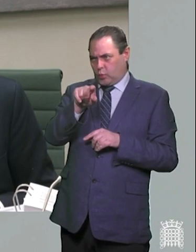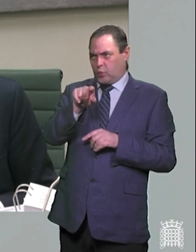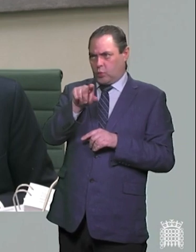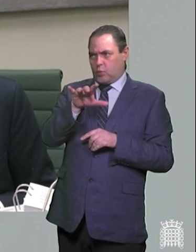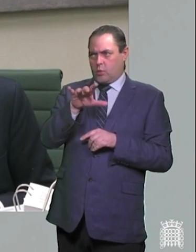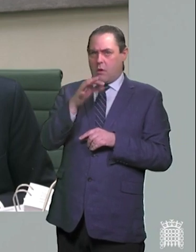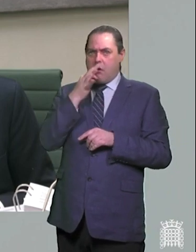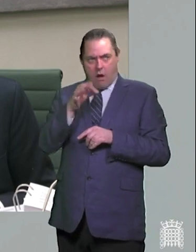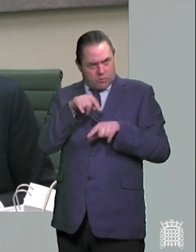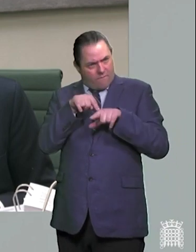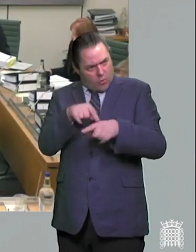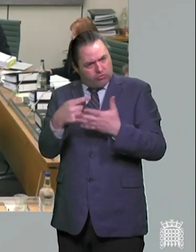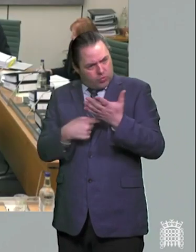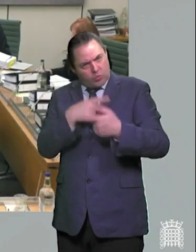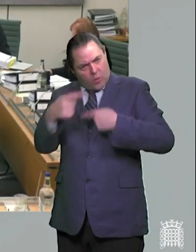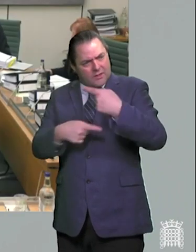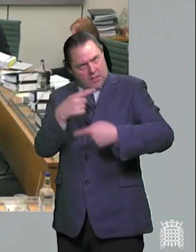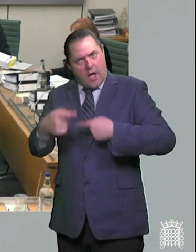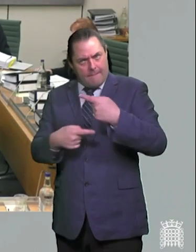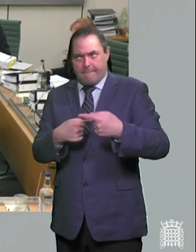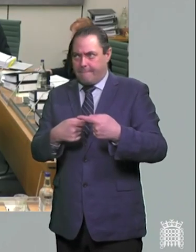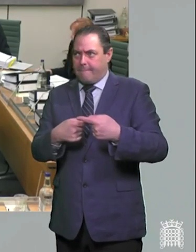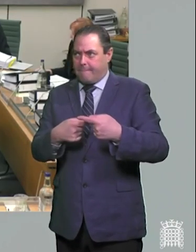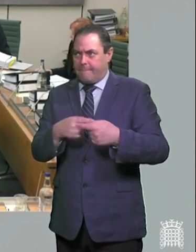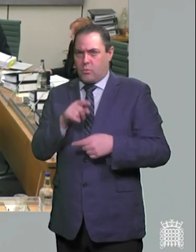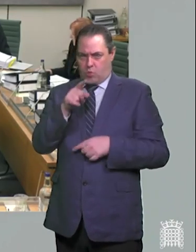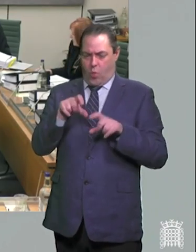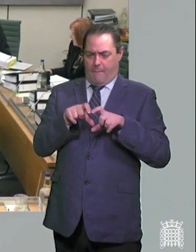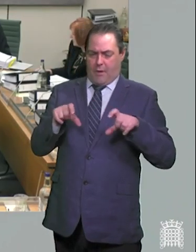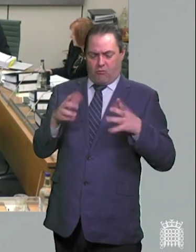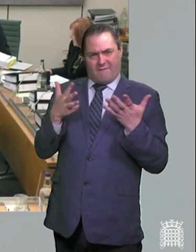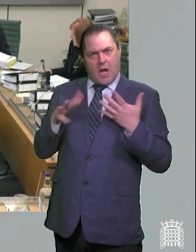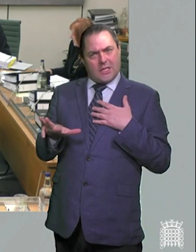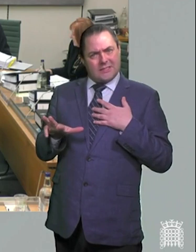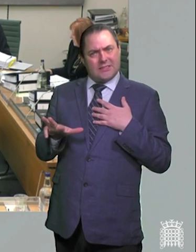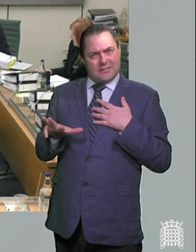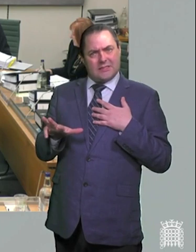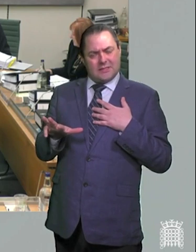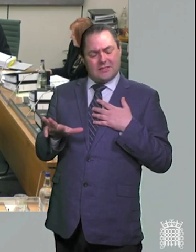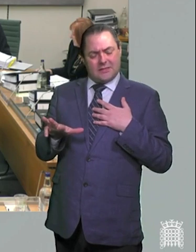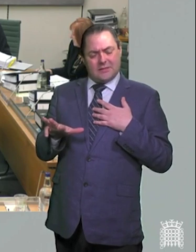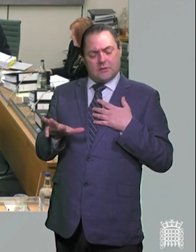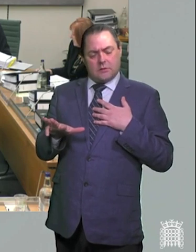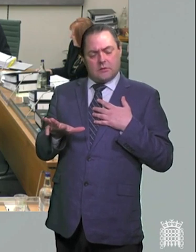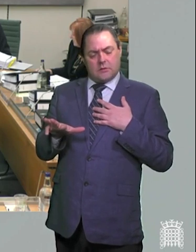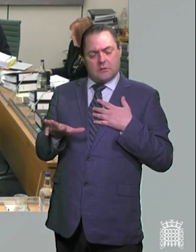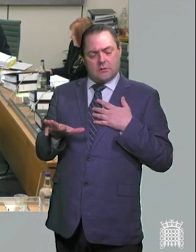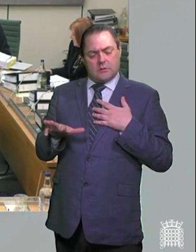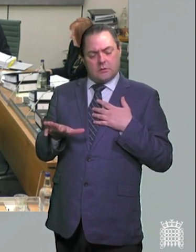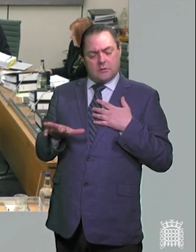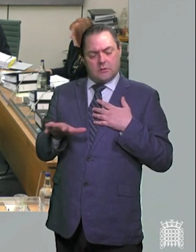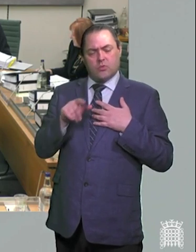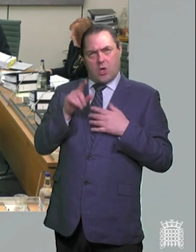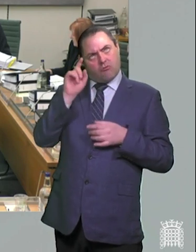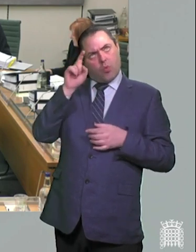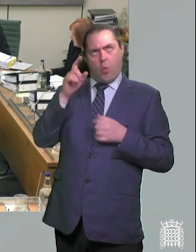the rules at all times, didn't we? And this is in your paragraph 90 of your submission. And I recall more than one